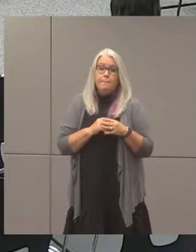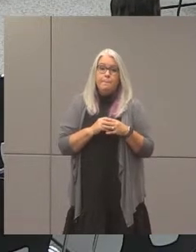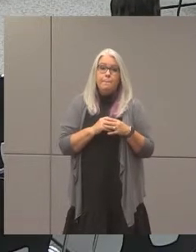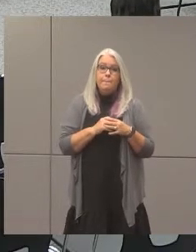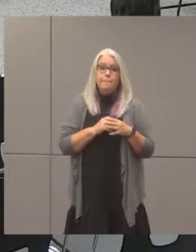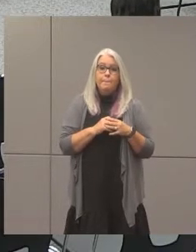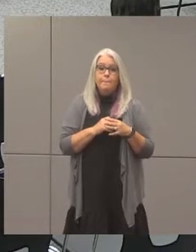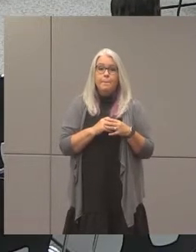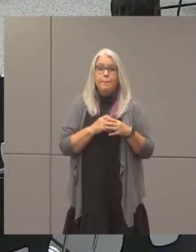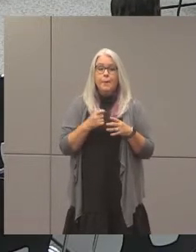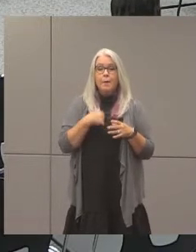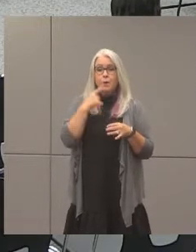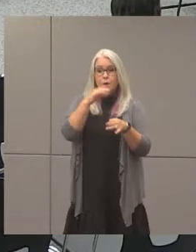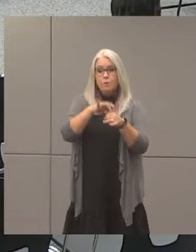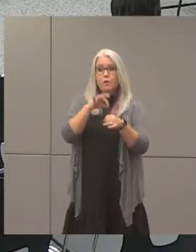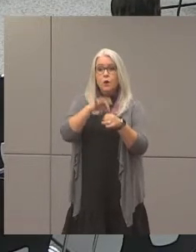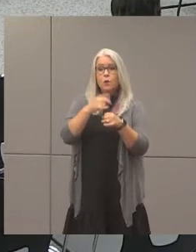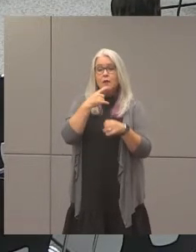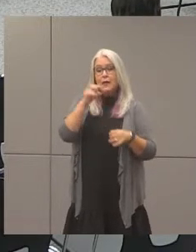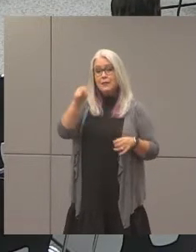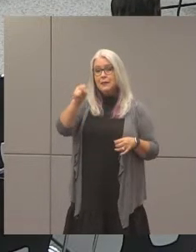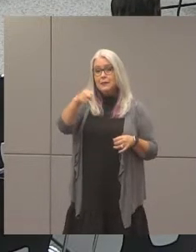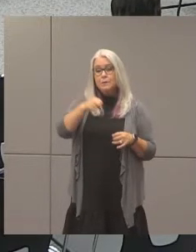I'm going to vote yes,